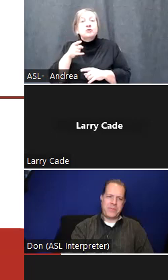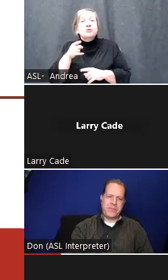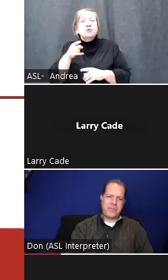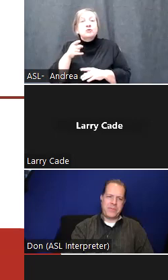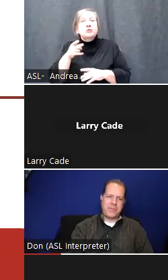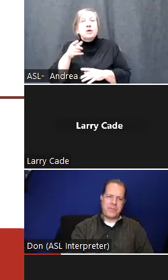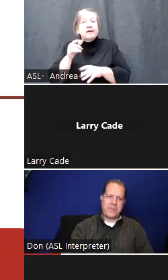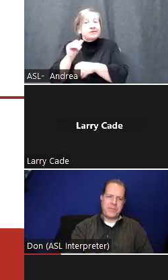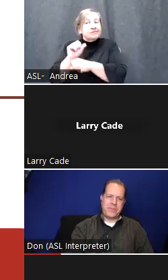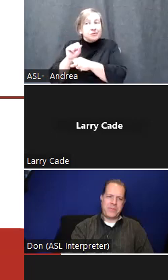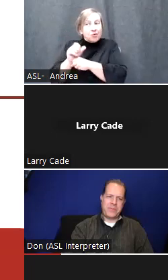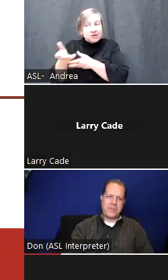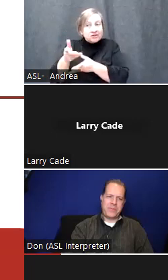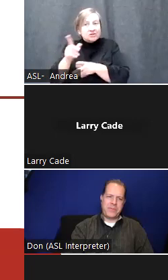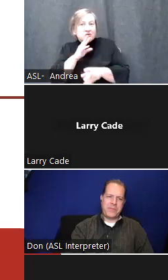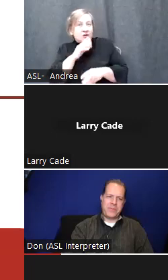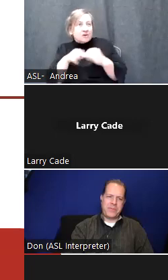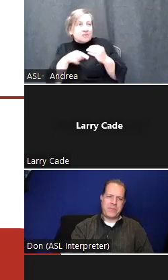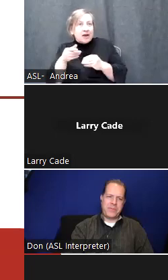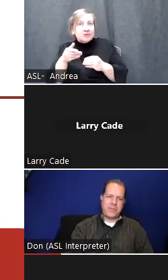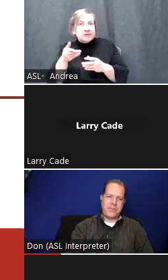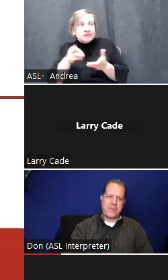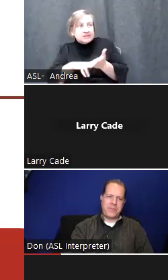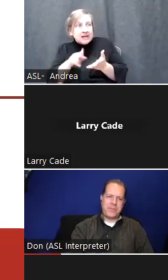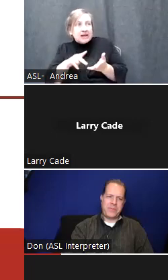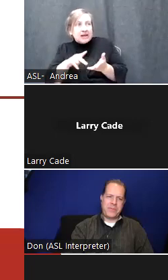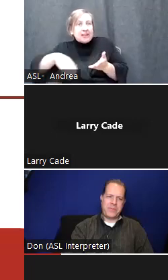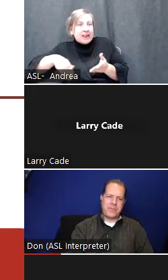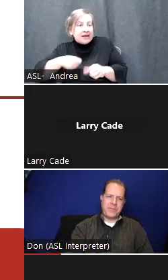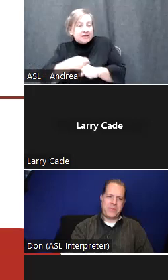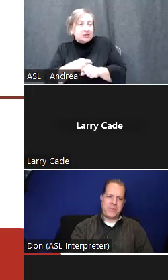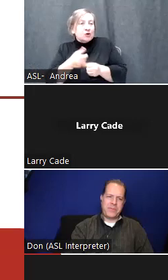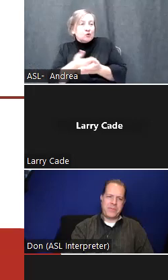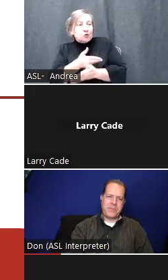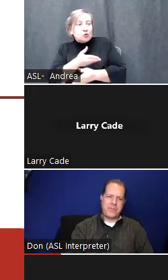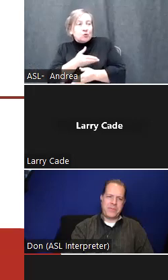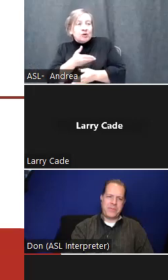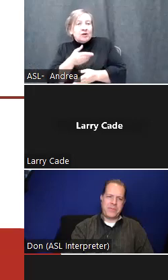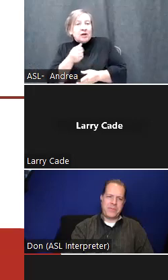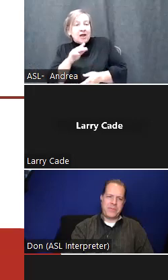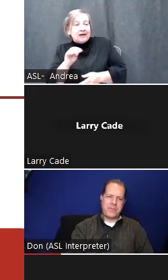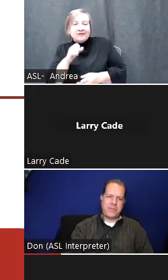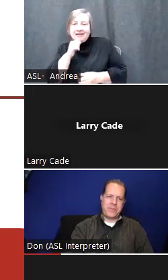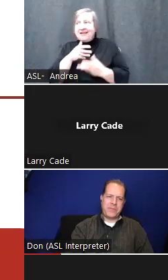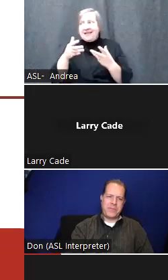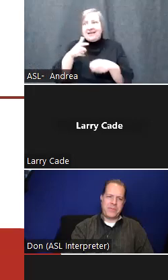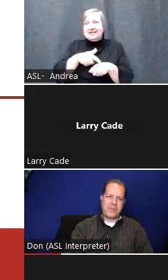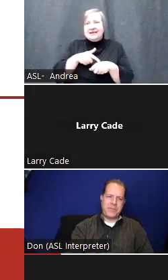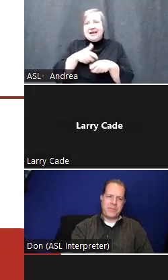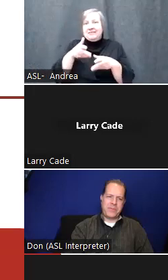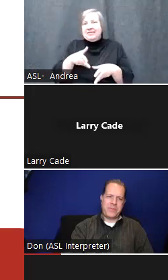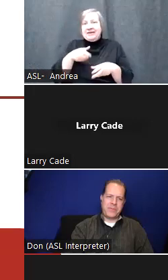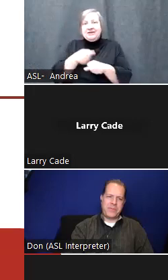up these kind of late in the year new hires, is to keep in mind that they don't have a lot of time left in the year to spend down